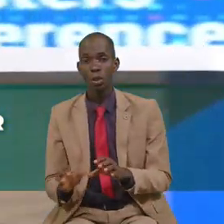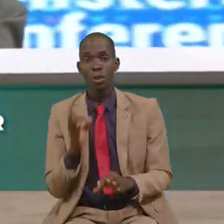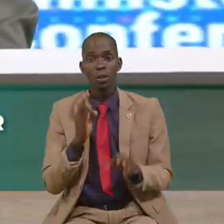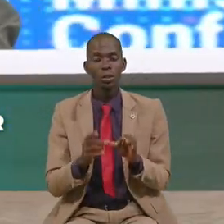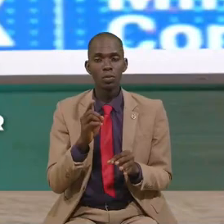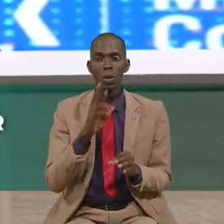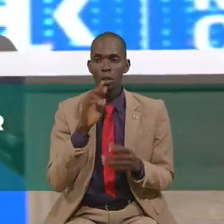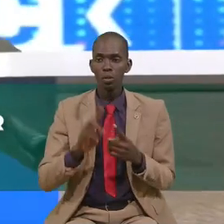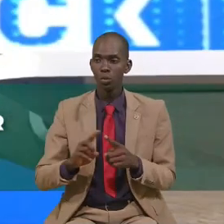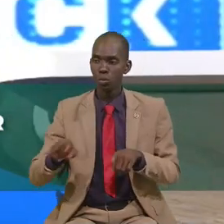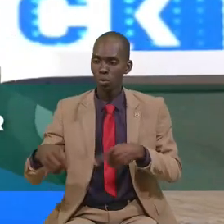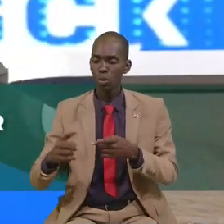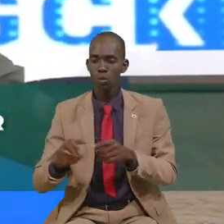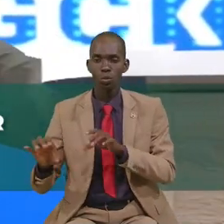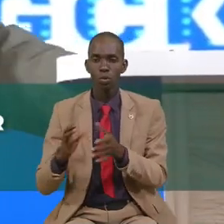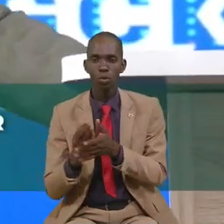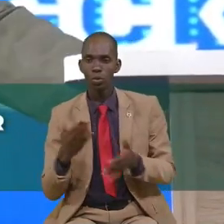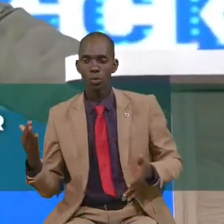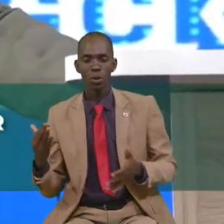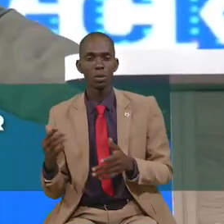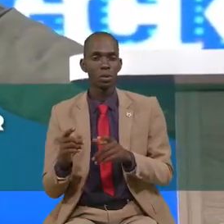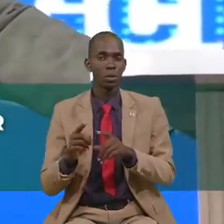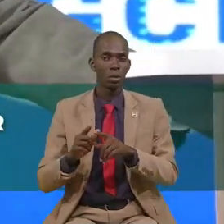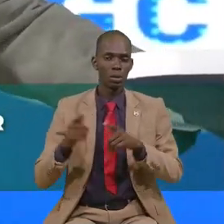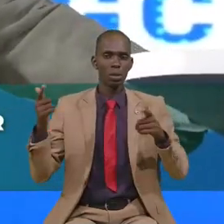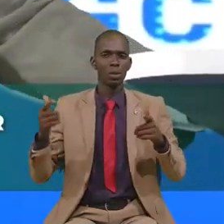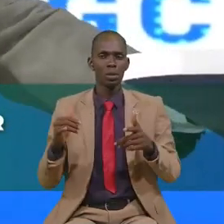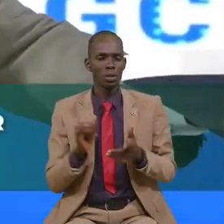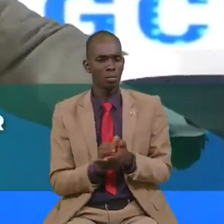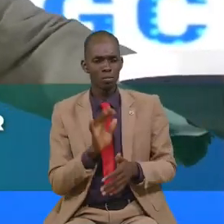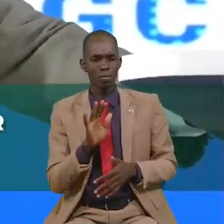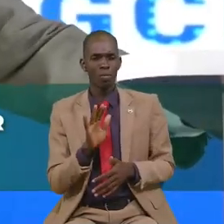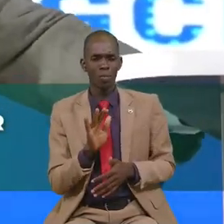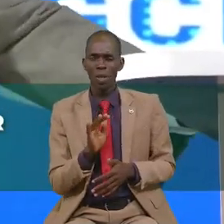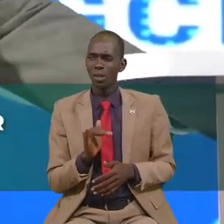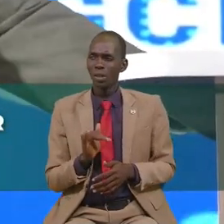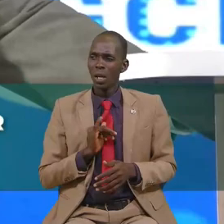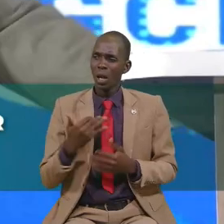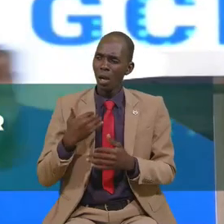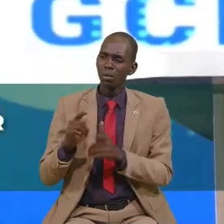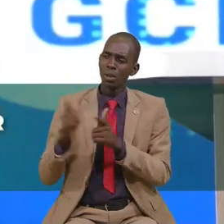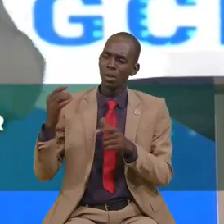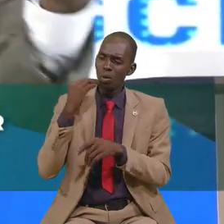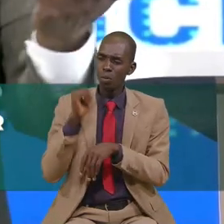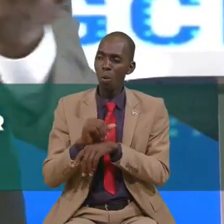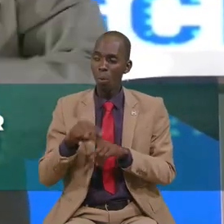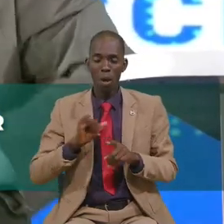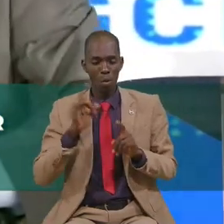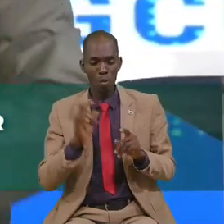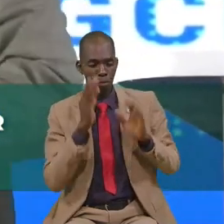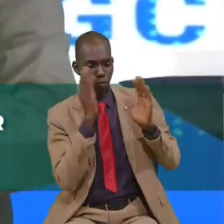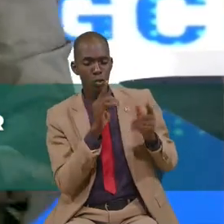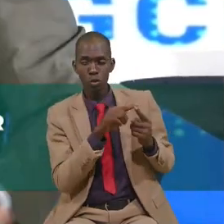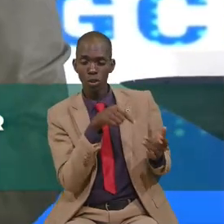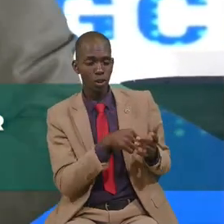do something great and that thing comes, you say, I must attend to this first. This is the idol, and